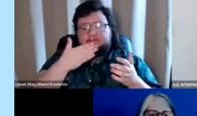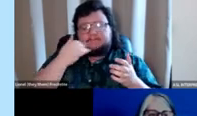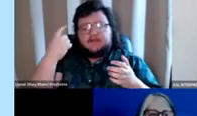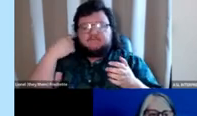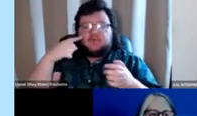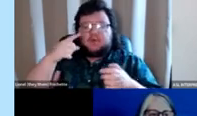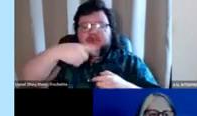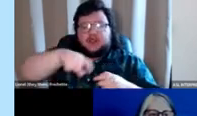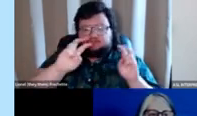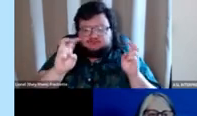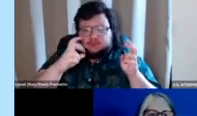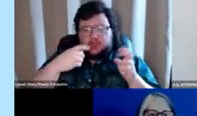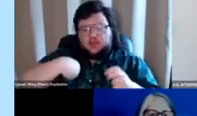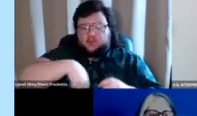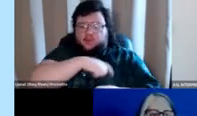role.